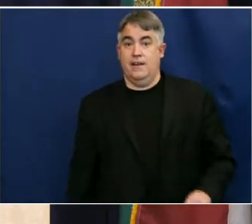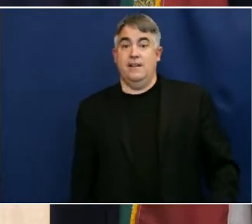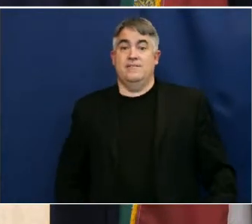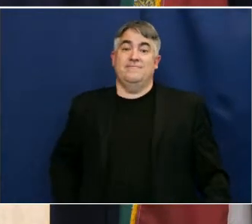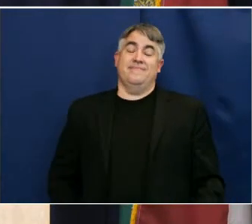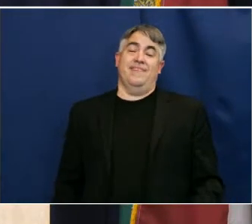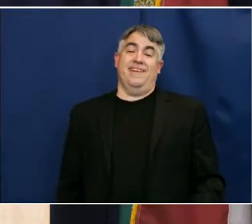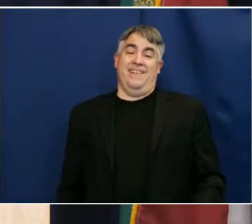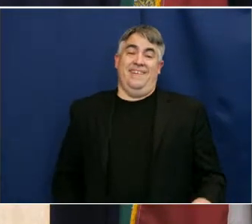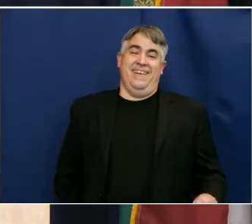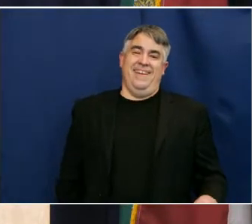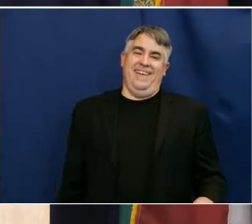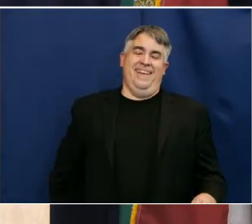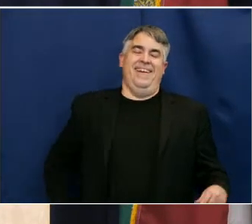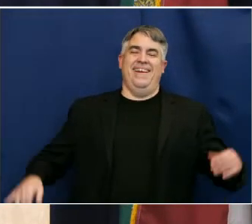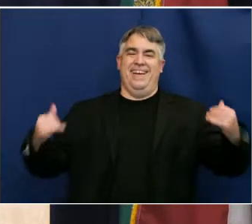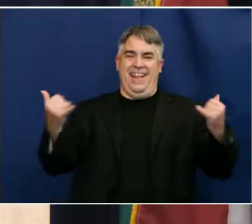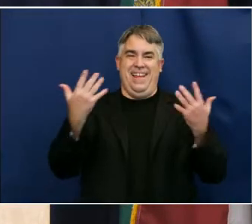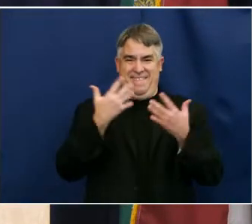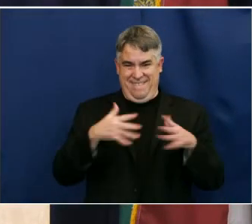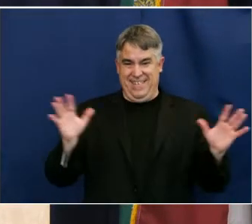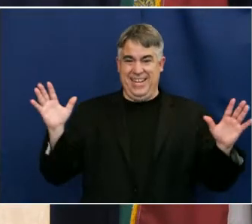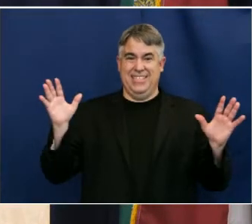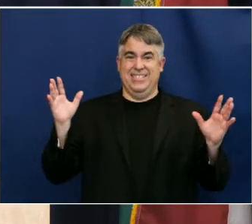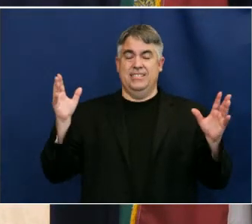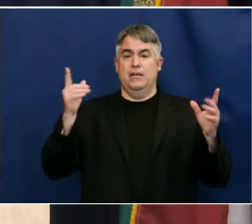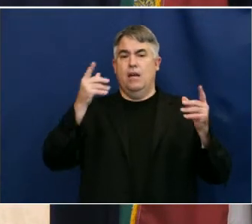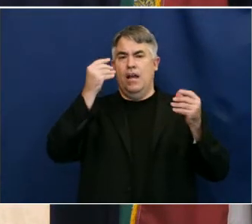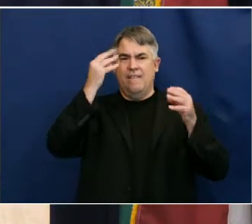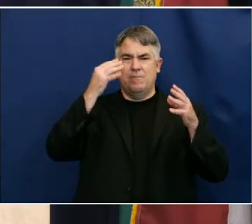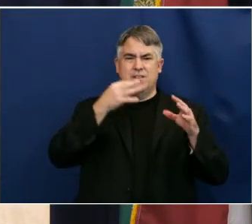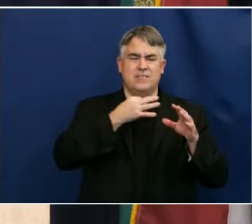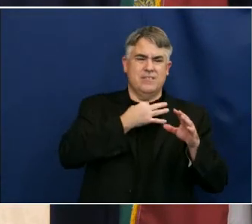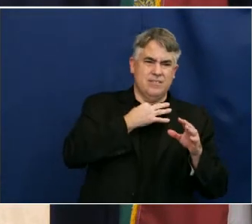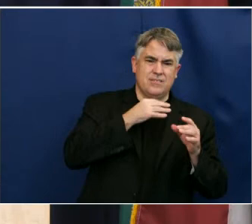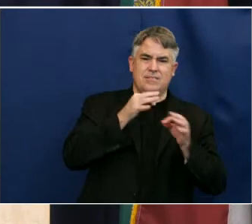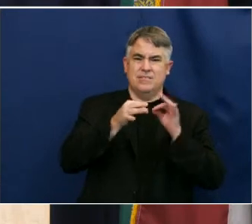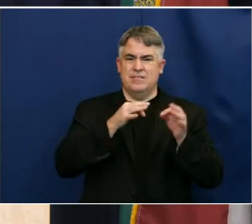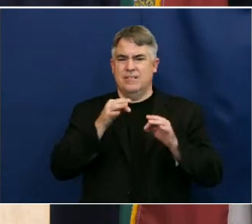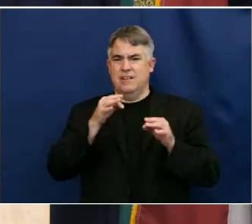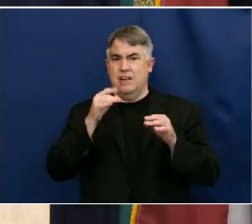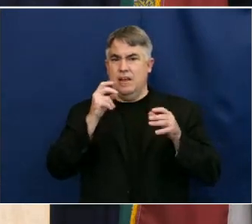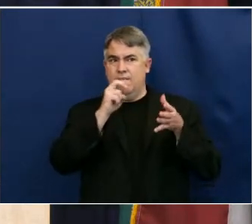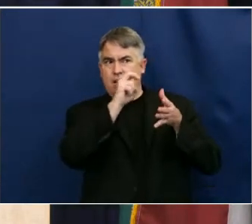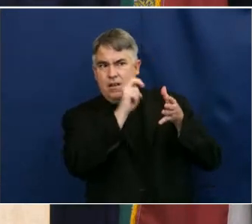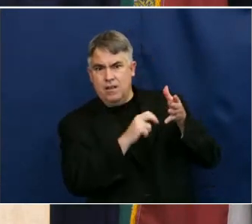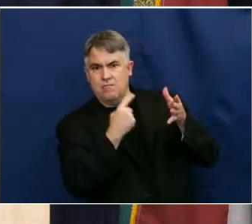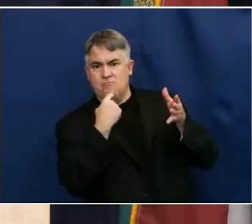will keep you posted on any COVID developments along with any changes to the tiers from the state of California. Thank you.